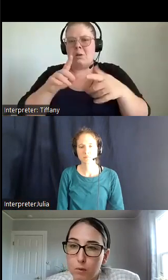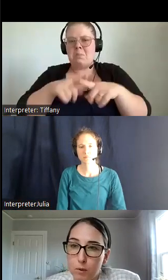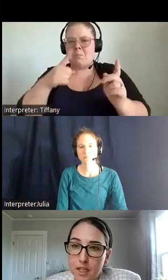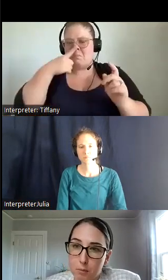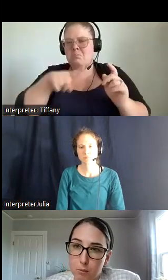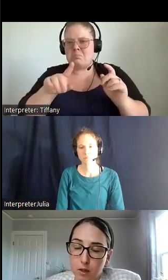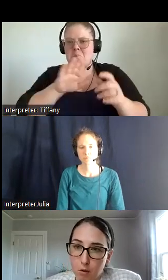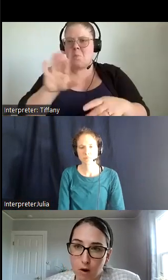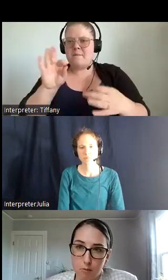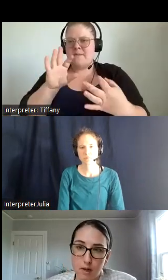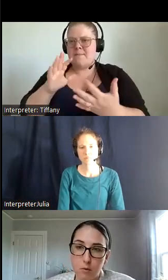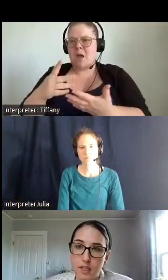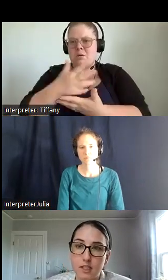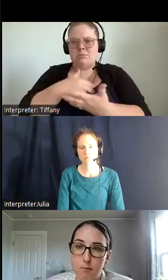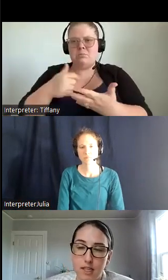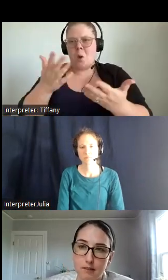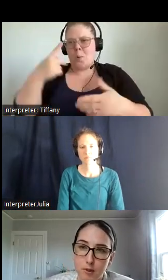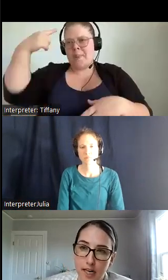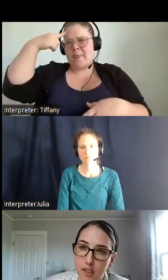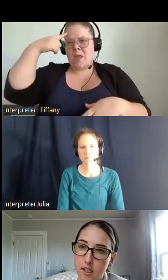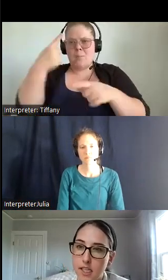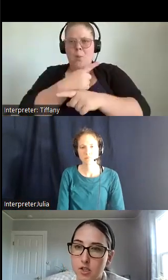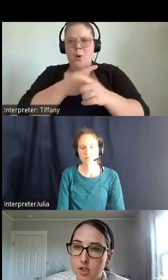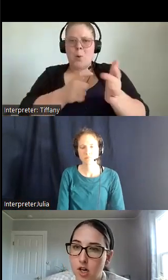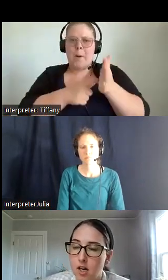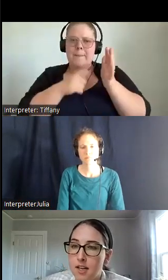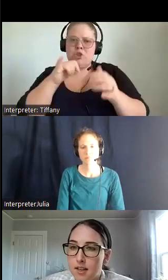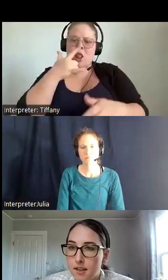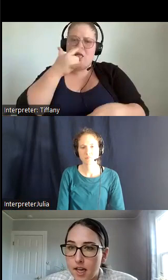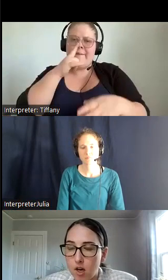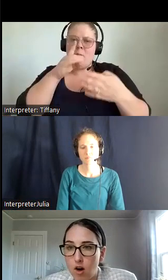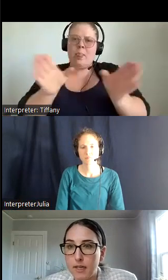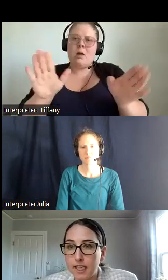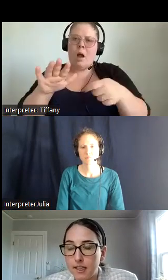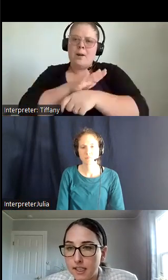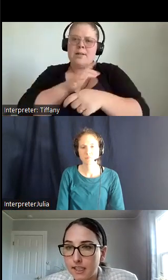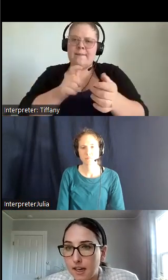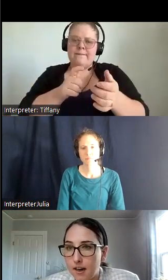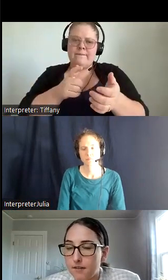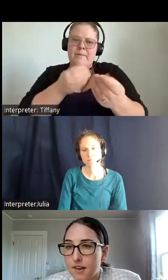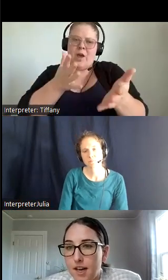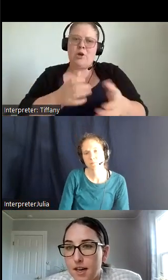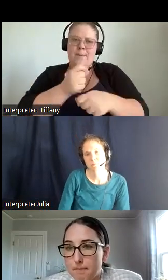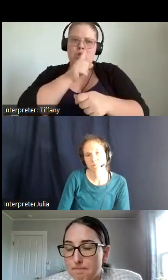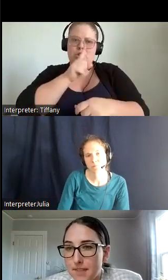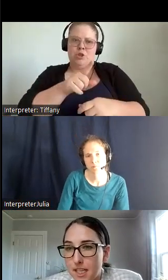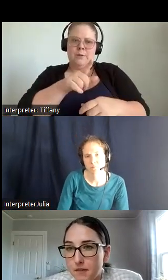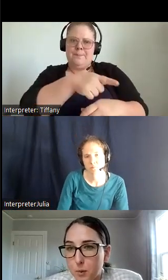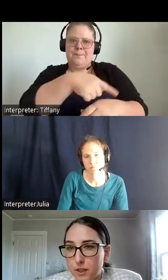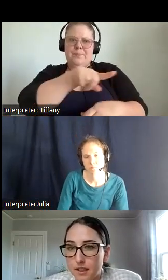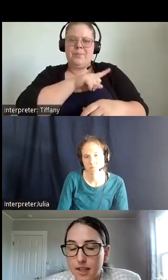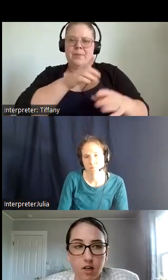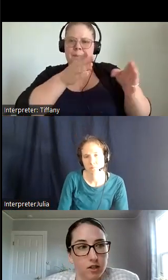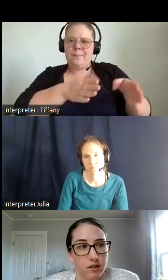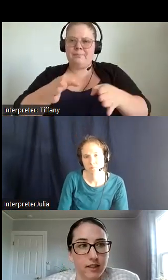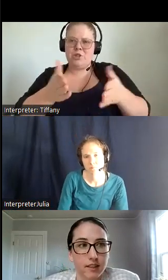on what would be an appropriate requirement for these comprehensive providers to ensure that they are meeting the needs of the